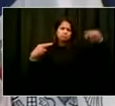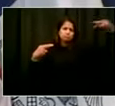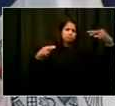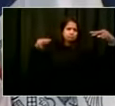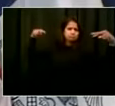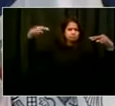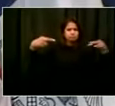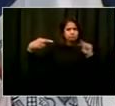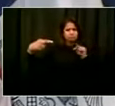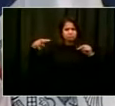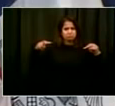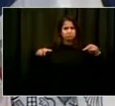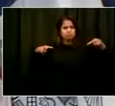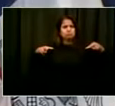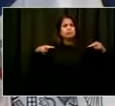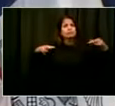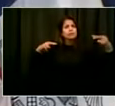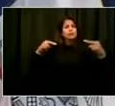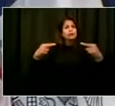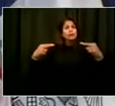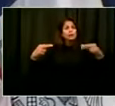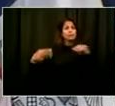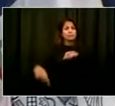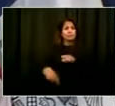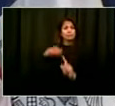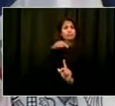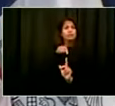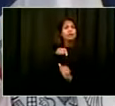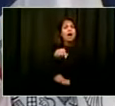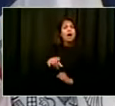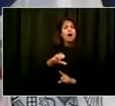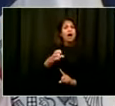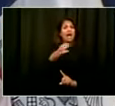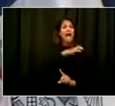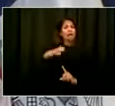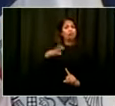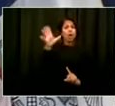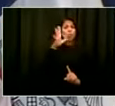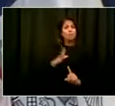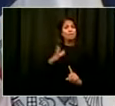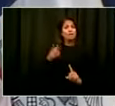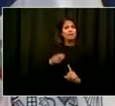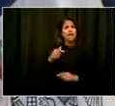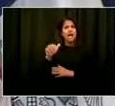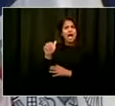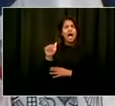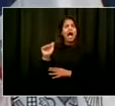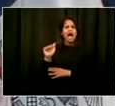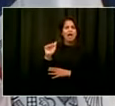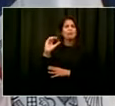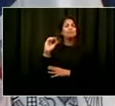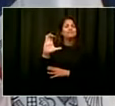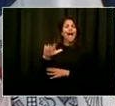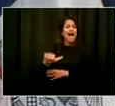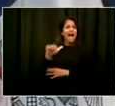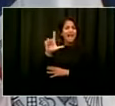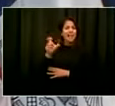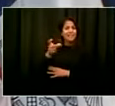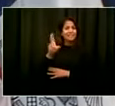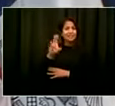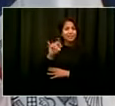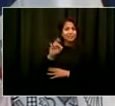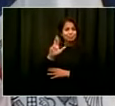demonstrations in the streets to make sure that people retain their power. You know, but the people's defenders, the police force, again, may not